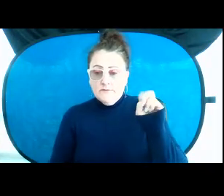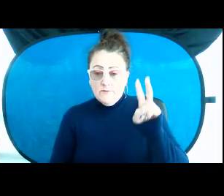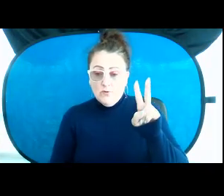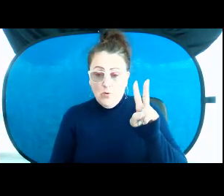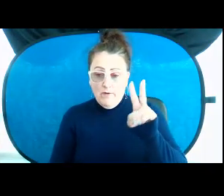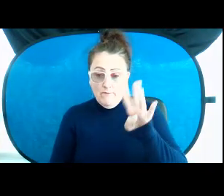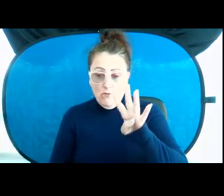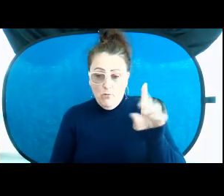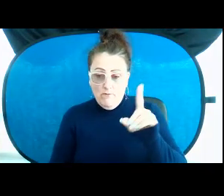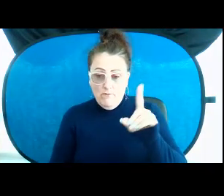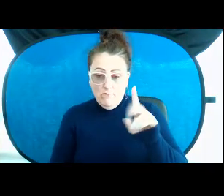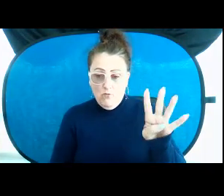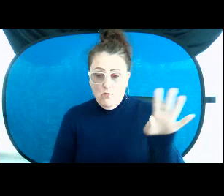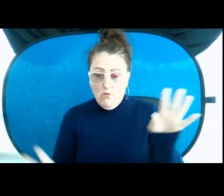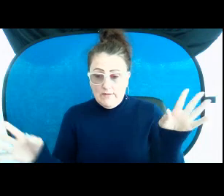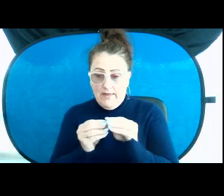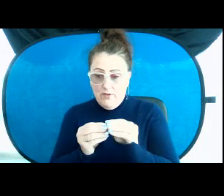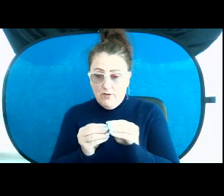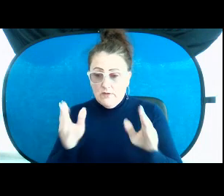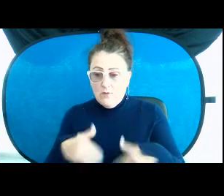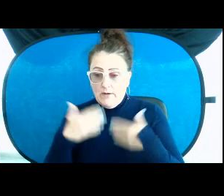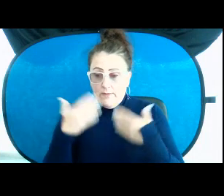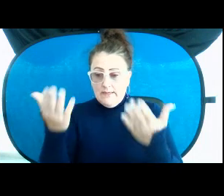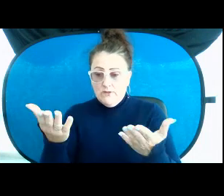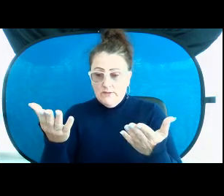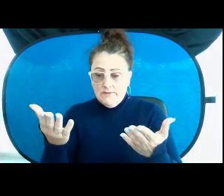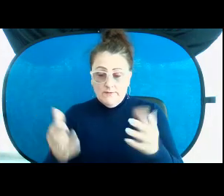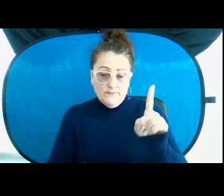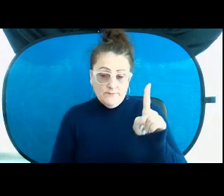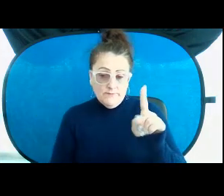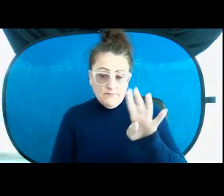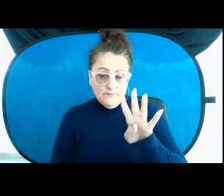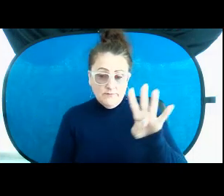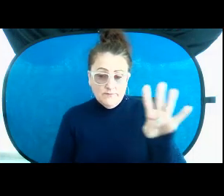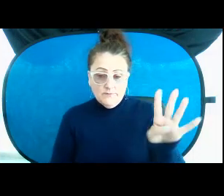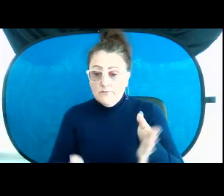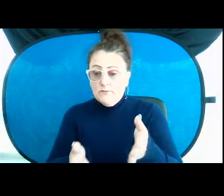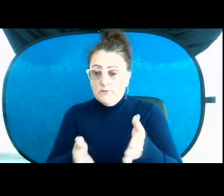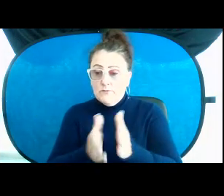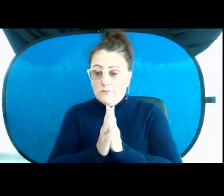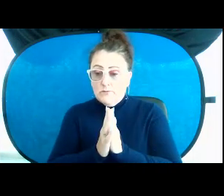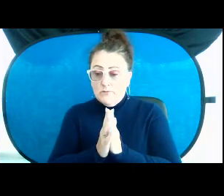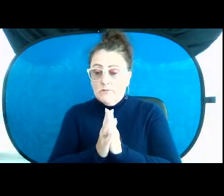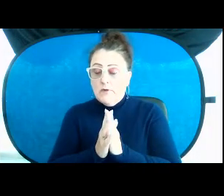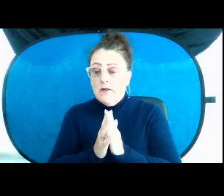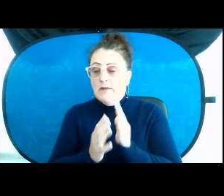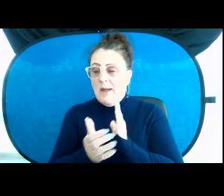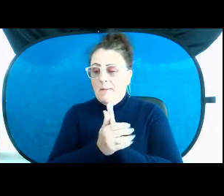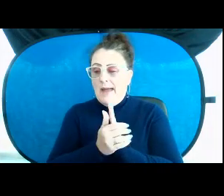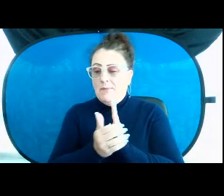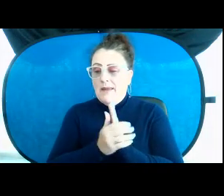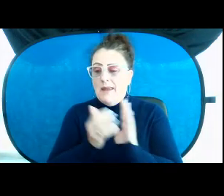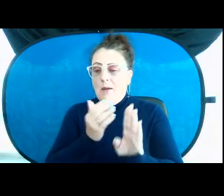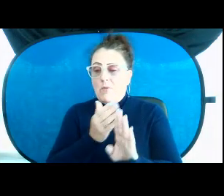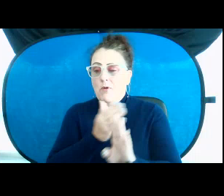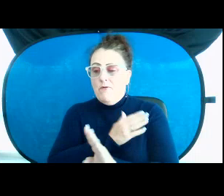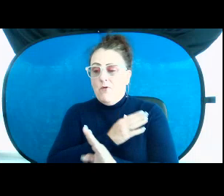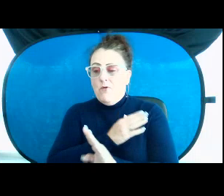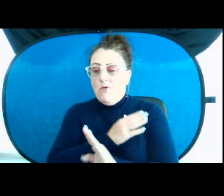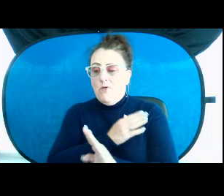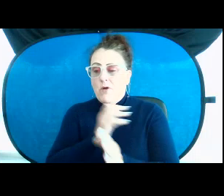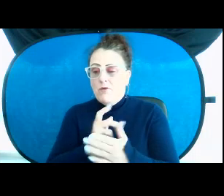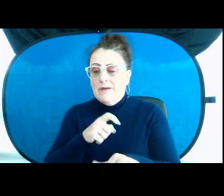the recommendation at the end. Tab 144 is a request to amend a previously approved construction allocation time extension for